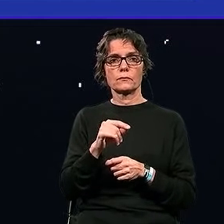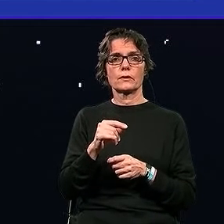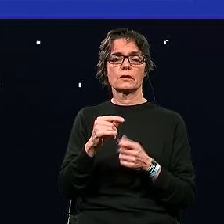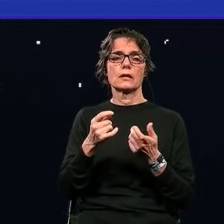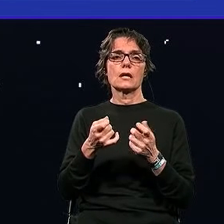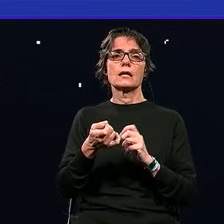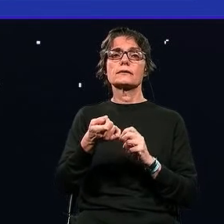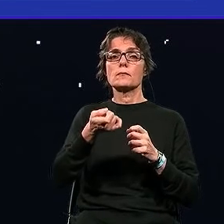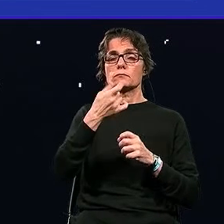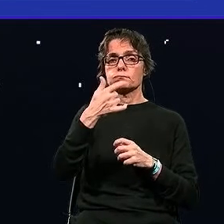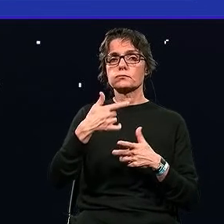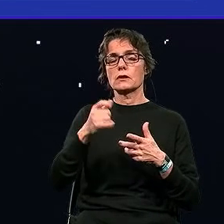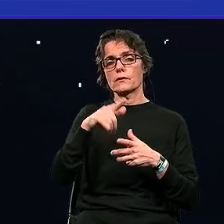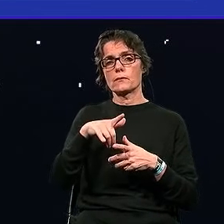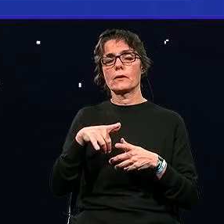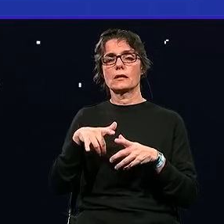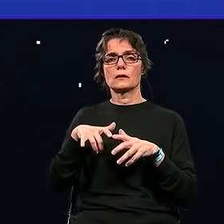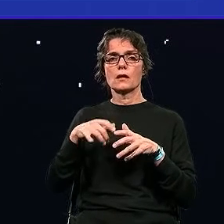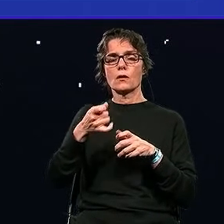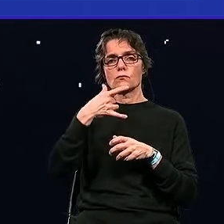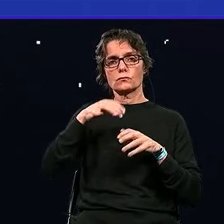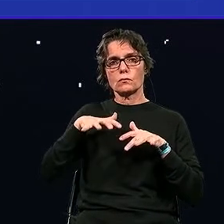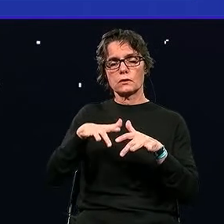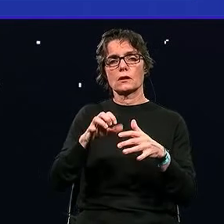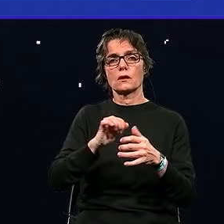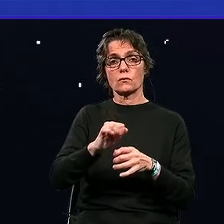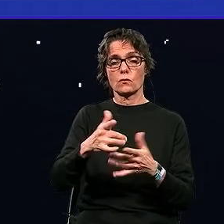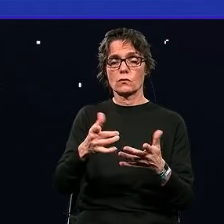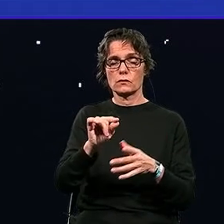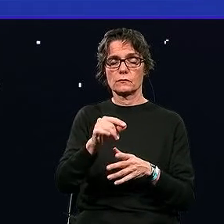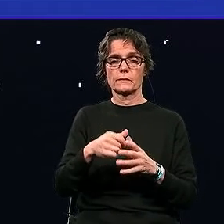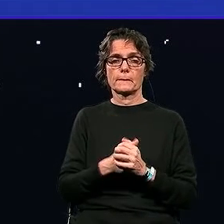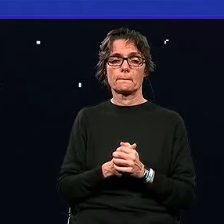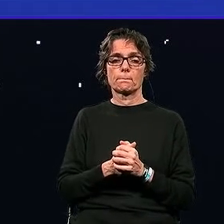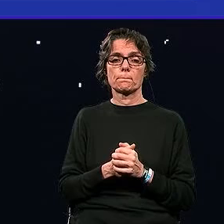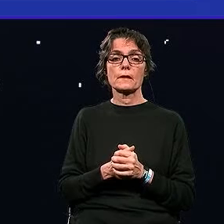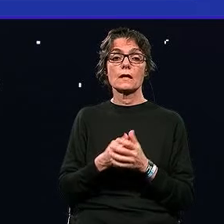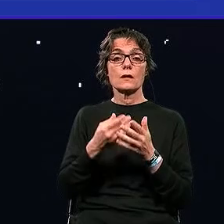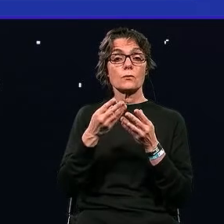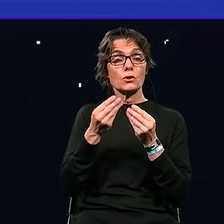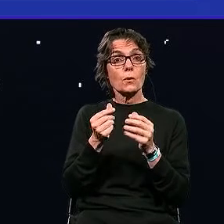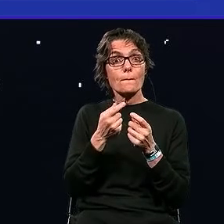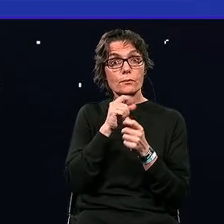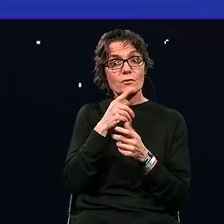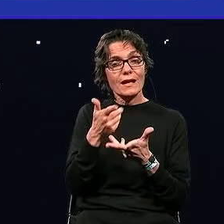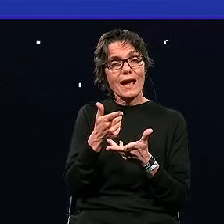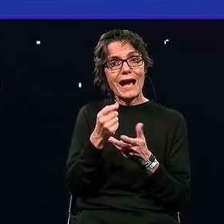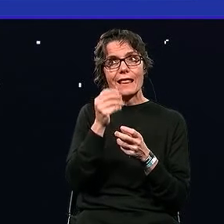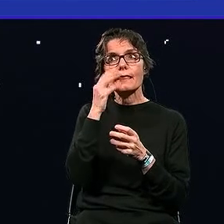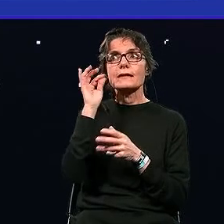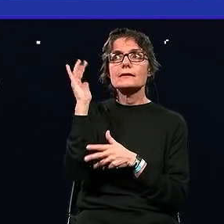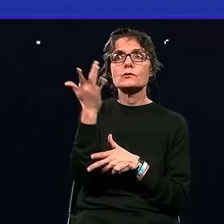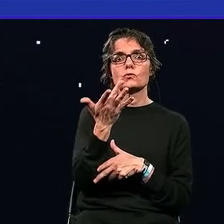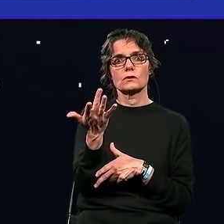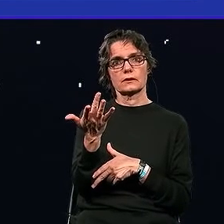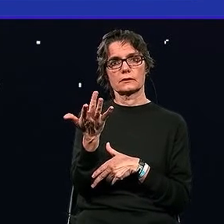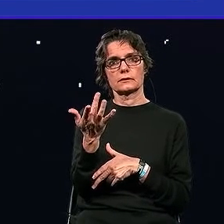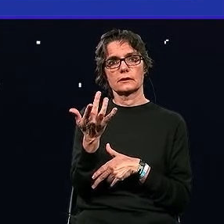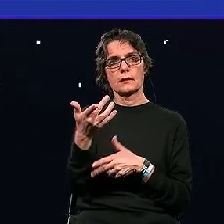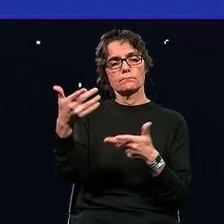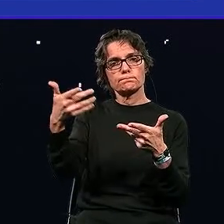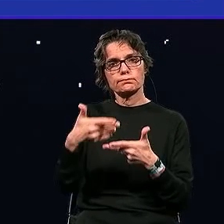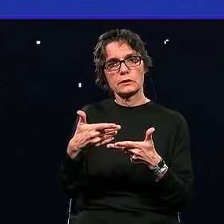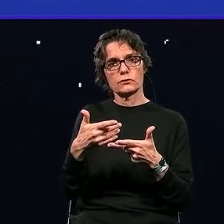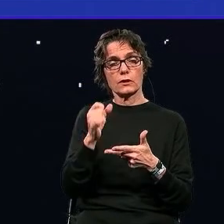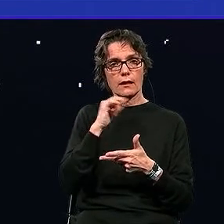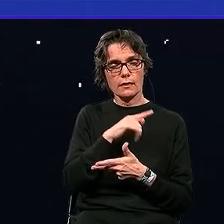drugs in there. There's almost no end to what we're seeing we can do with seaweed. So huge amounts of opportunity in terms of using nature to help